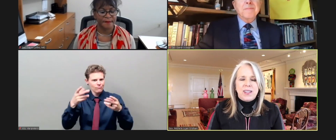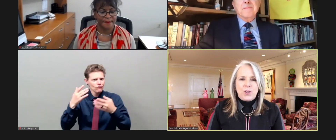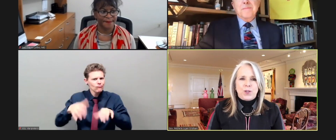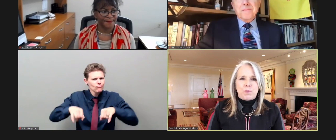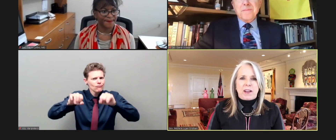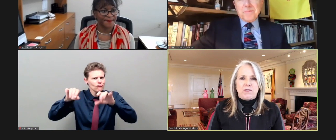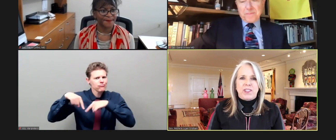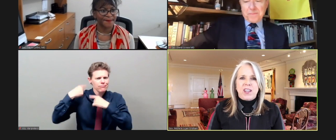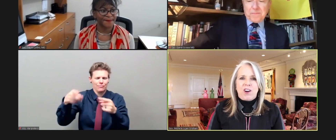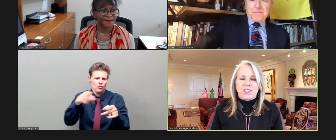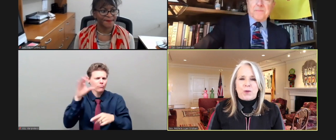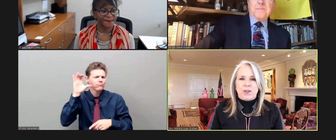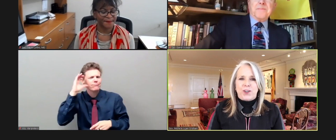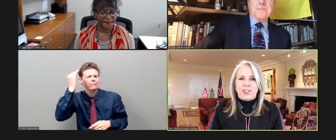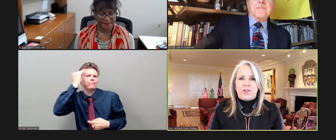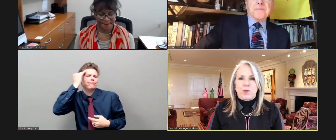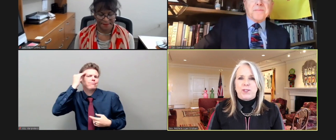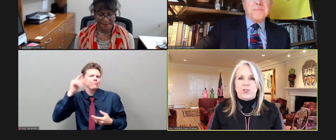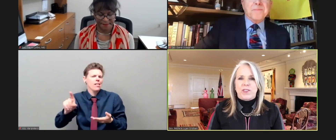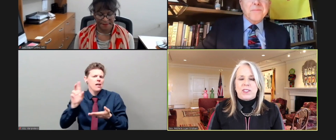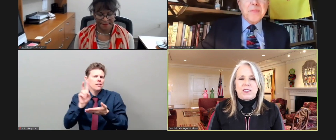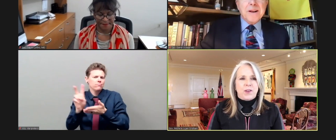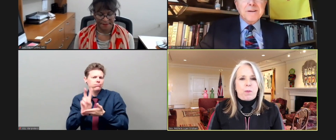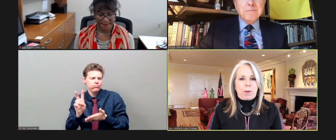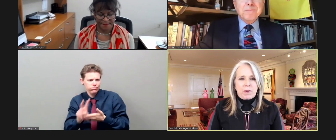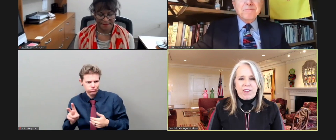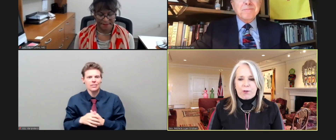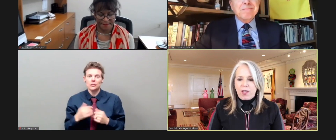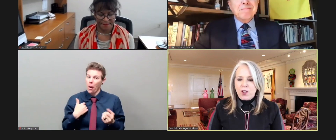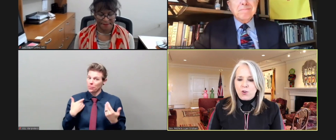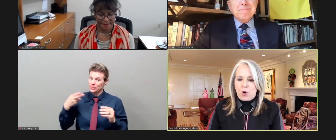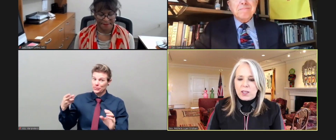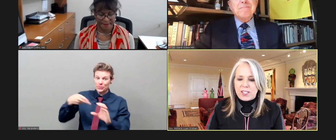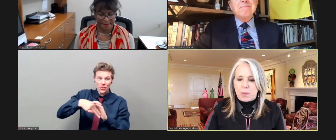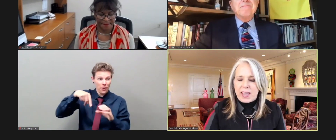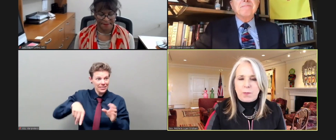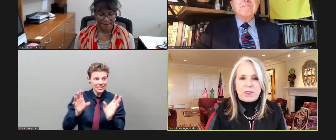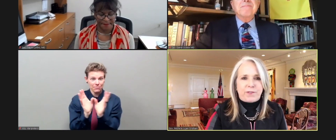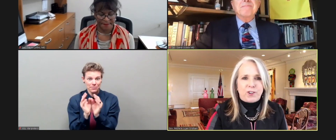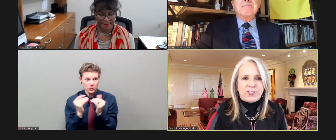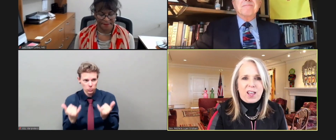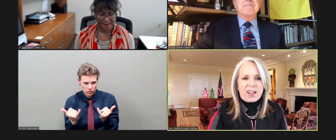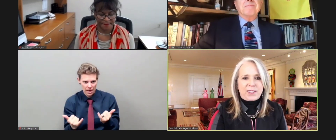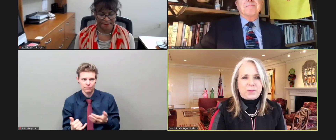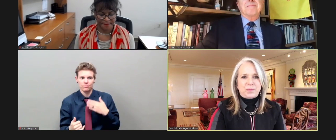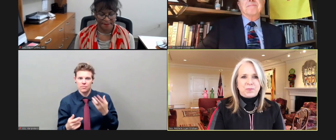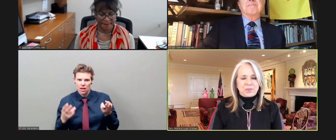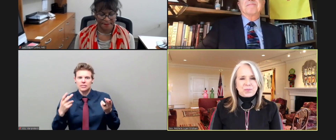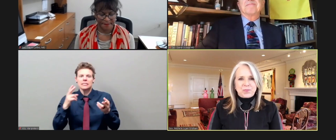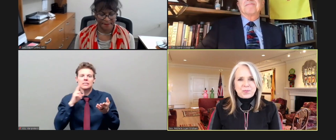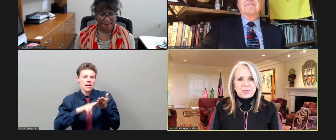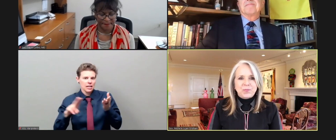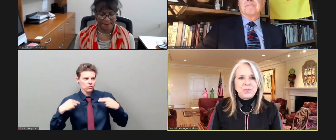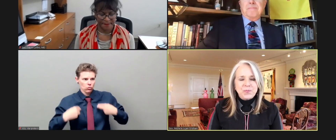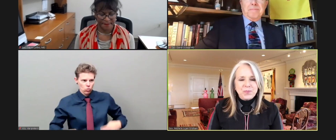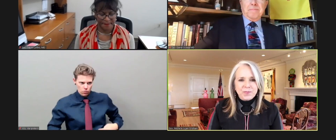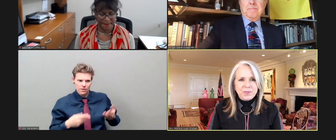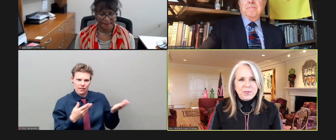Collins, respectively, our Secretaries of Human Services and the Department of Health. Nora, let's begin with the first slide.